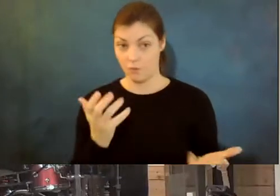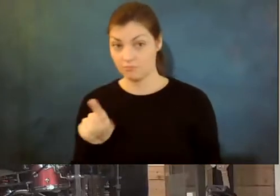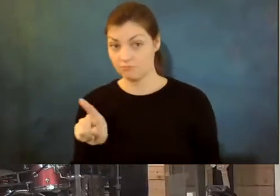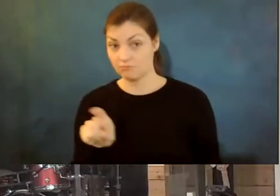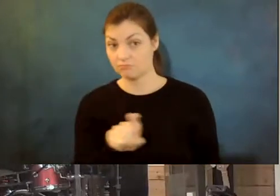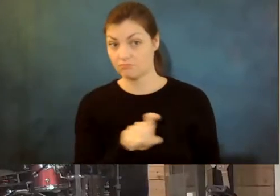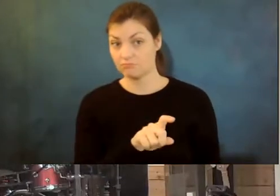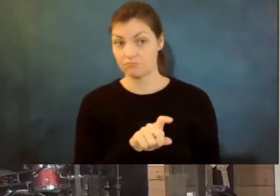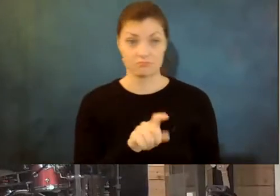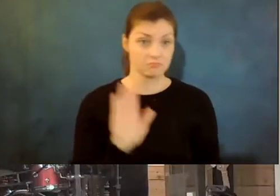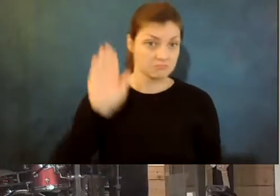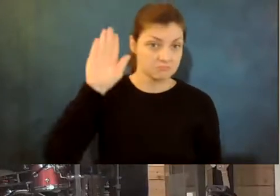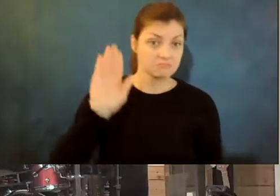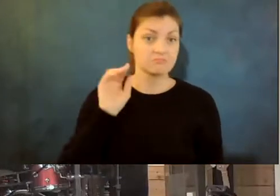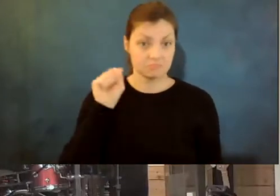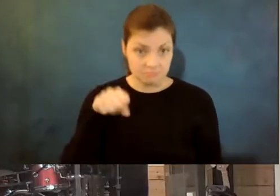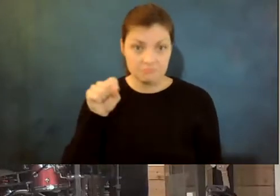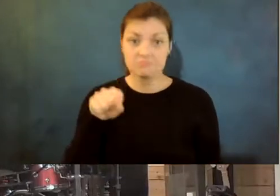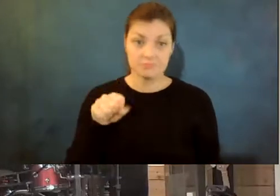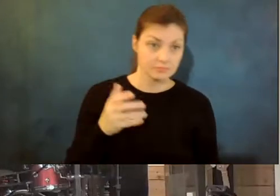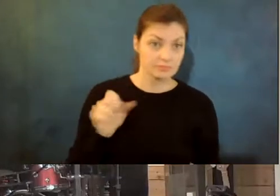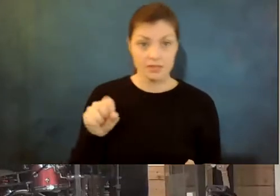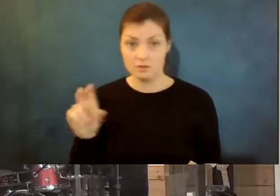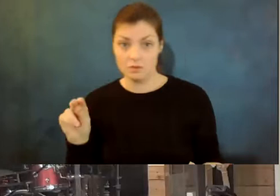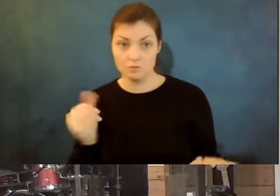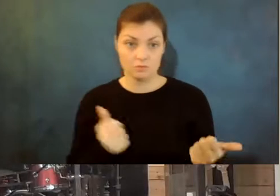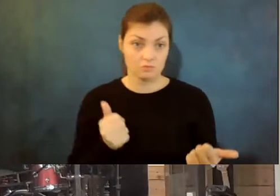sort of nonverbal or verbal. Are you? So here's my question. How?